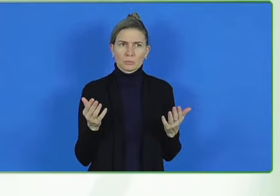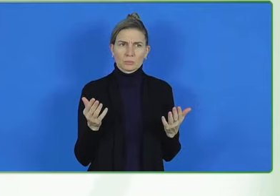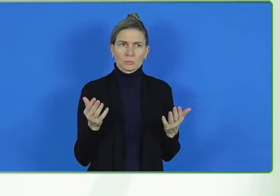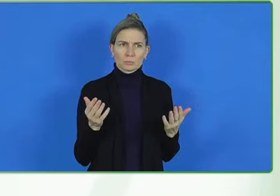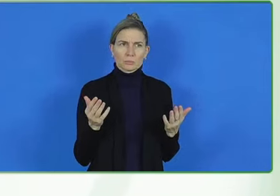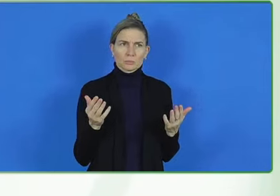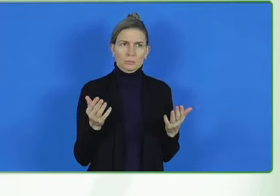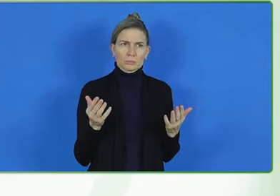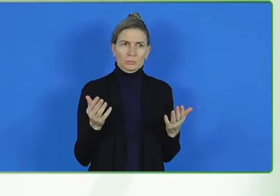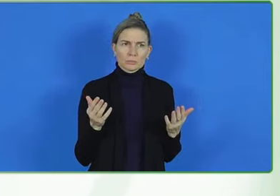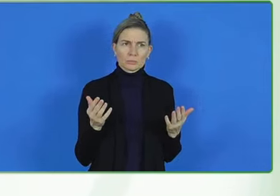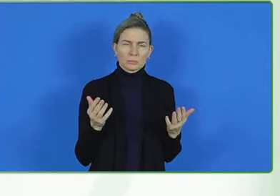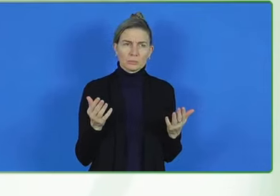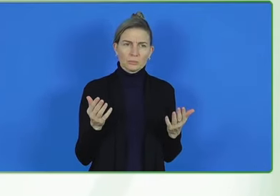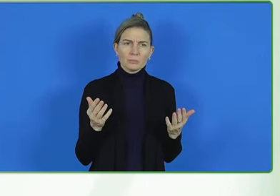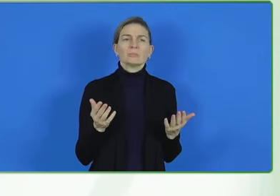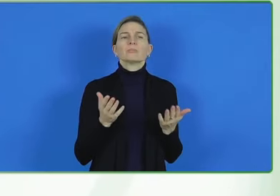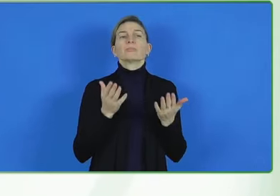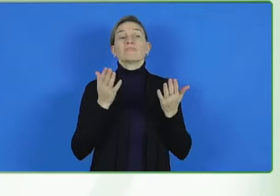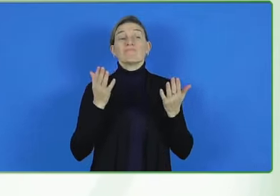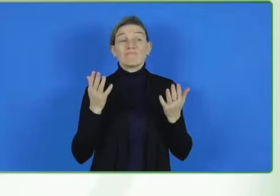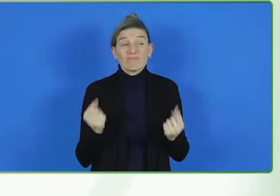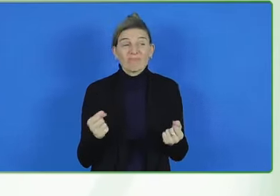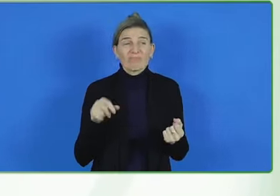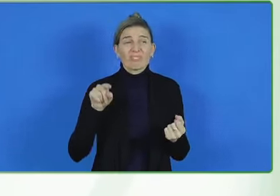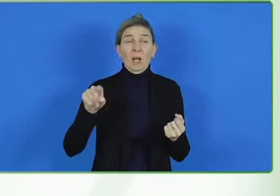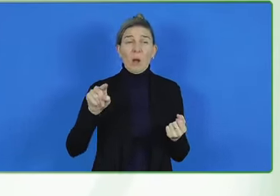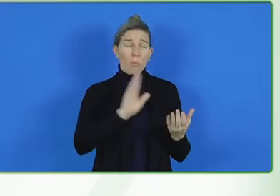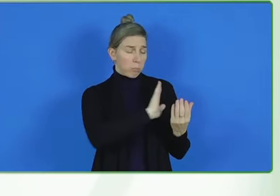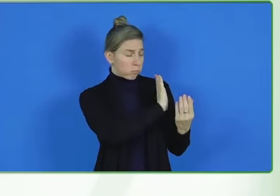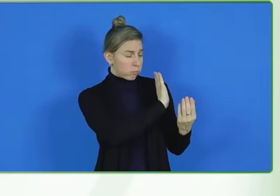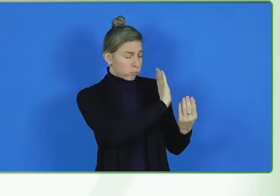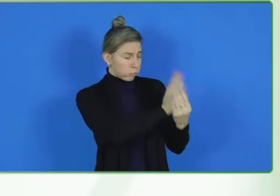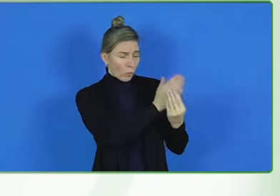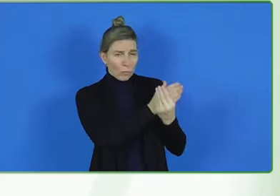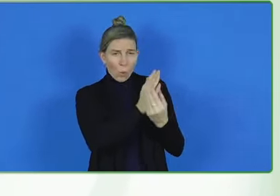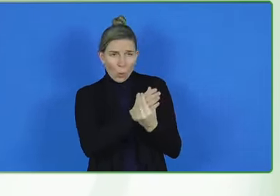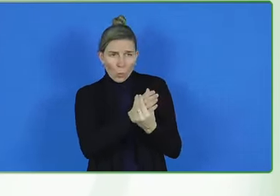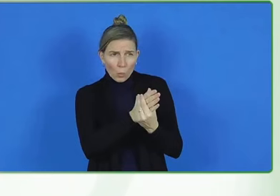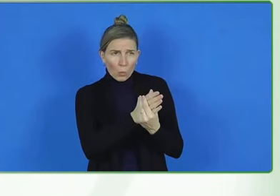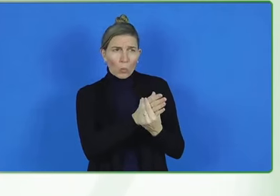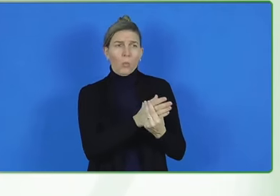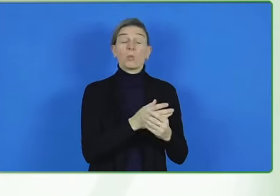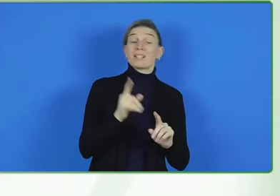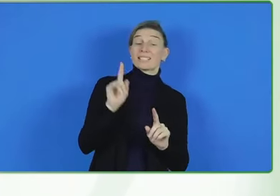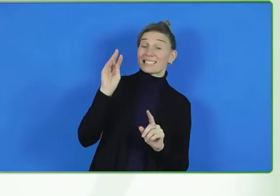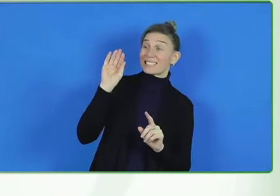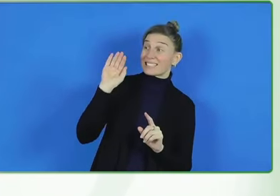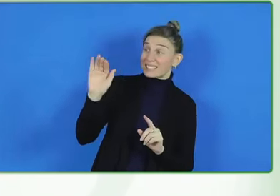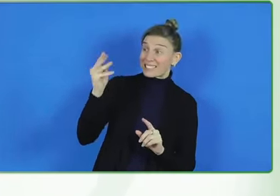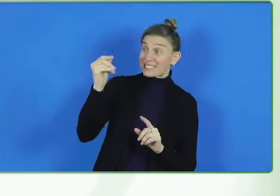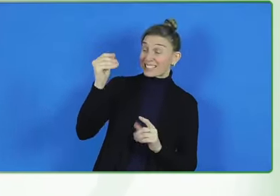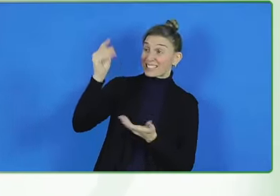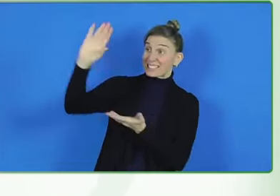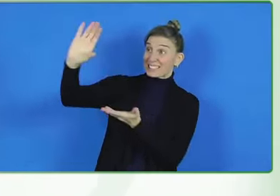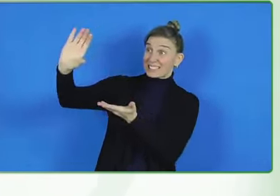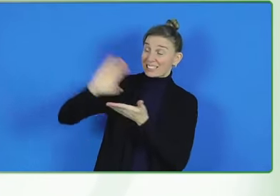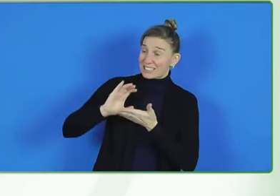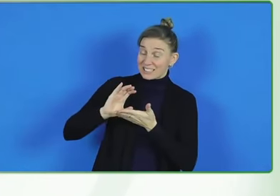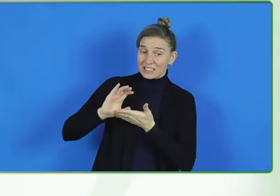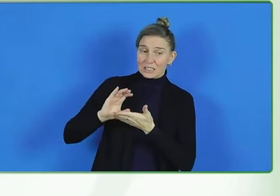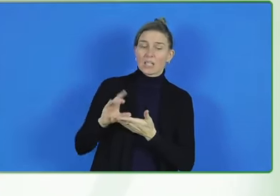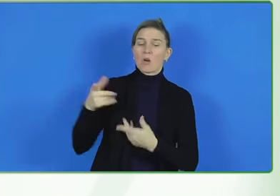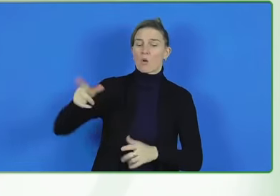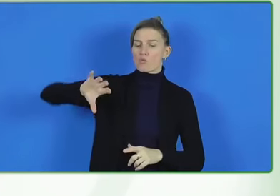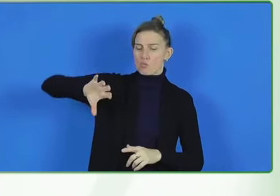portfolios, and those portfolios into requests for public funds from regional government